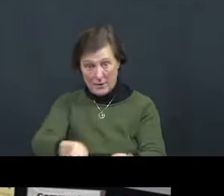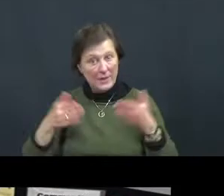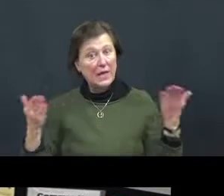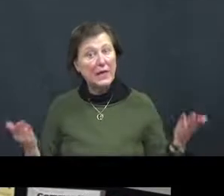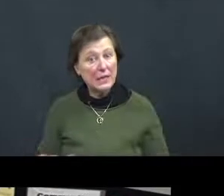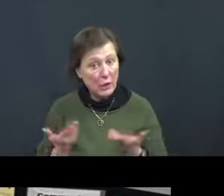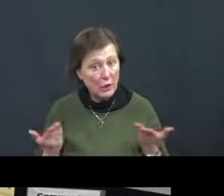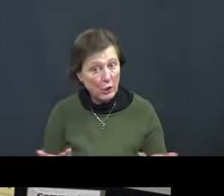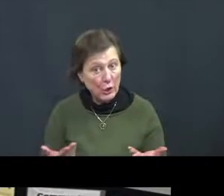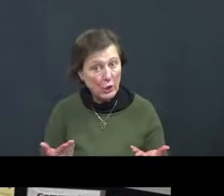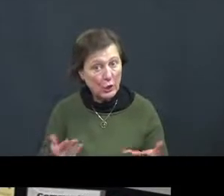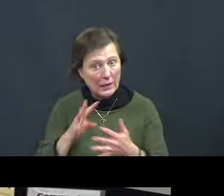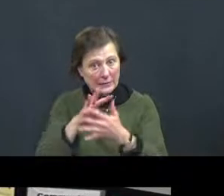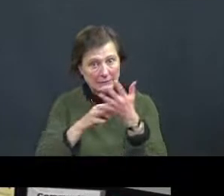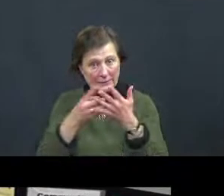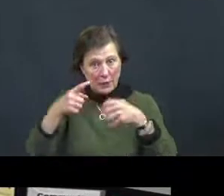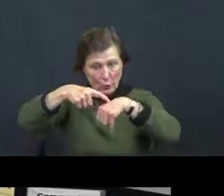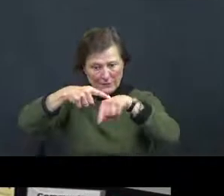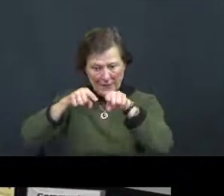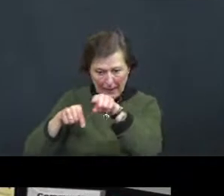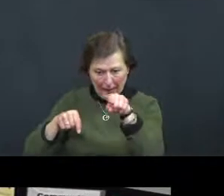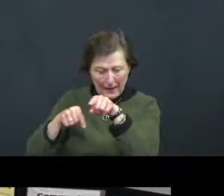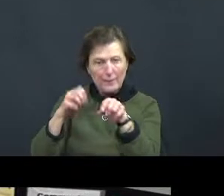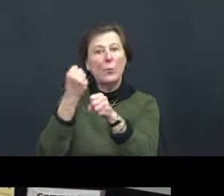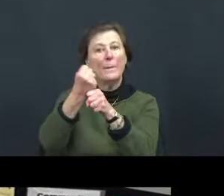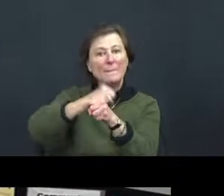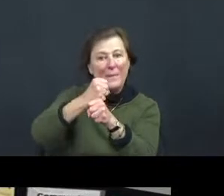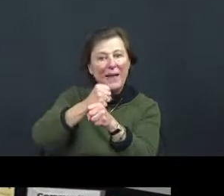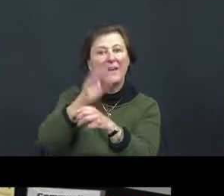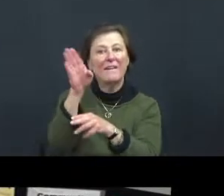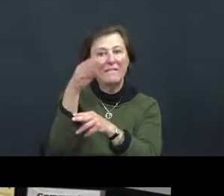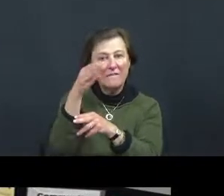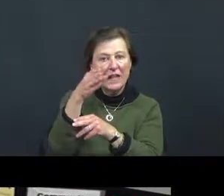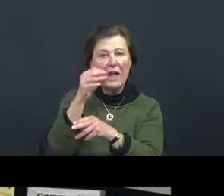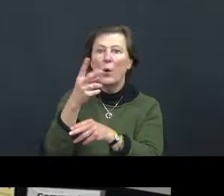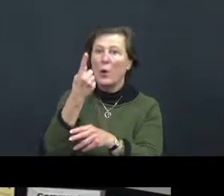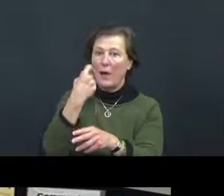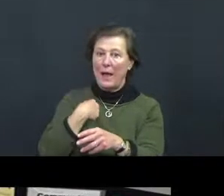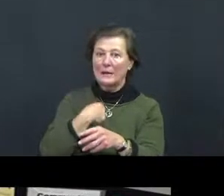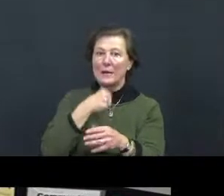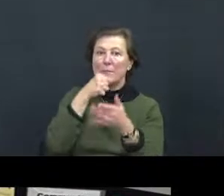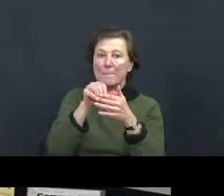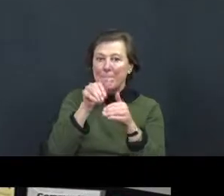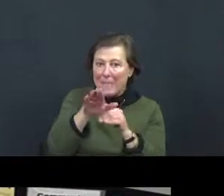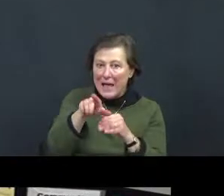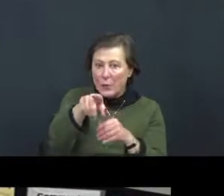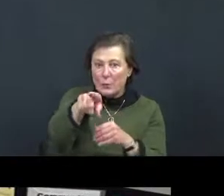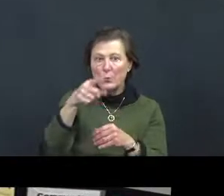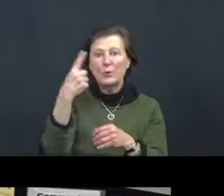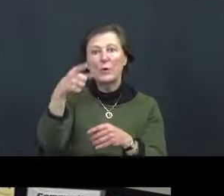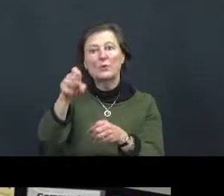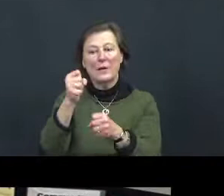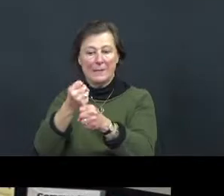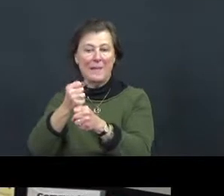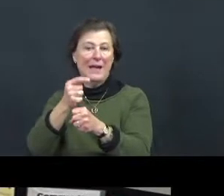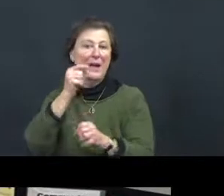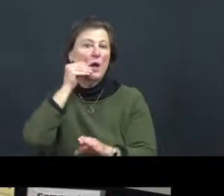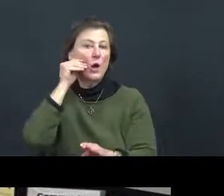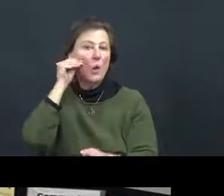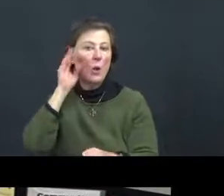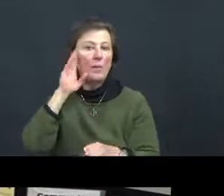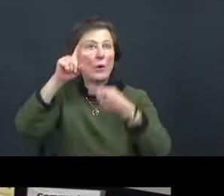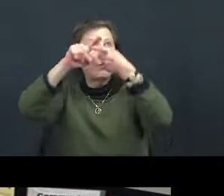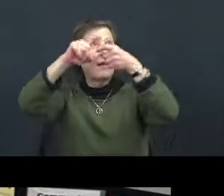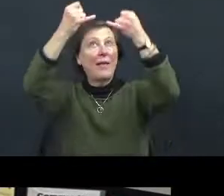here at a scheduled time to make a flag, or asking us to mail you one so you can create one at home. We're going to hang them in